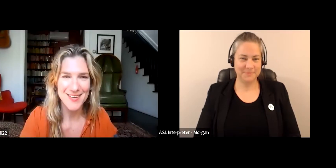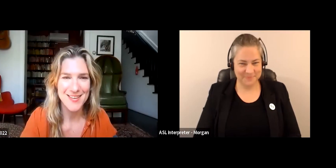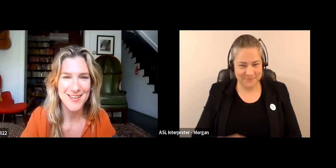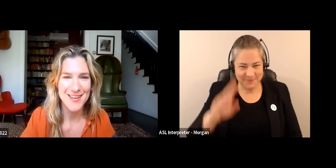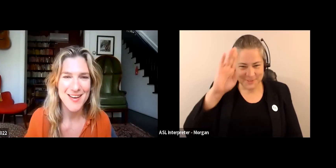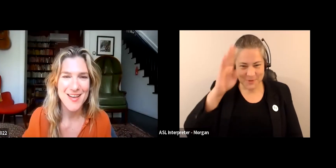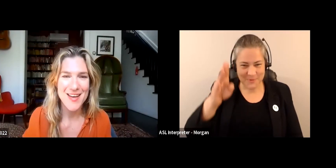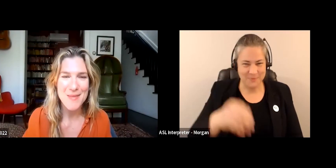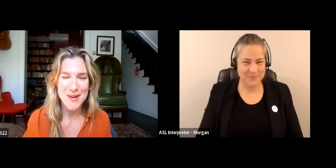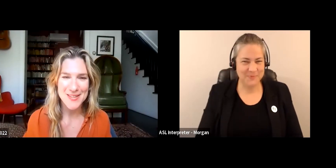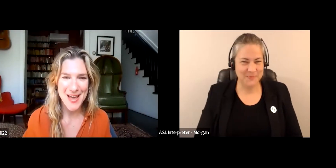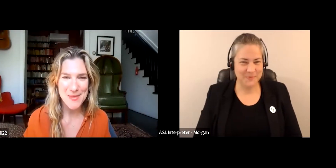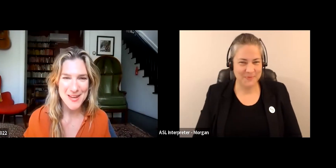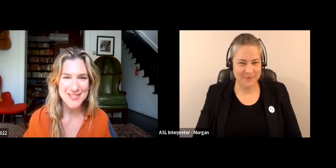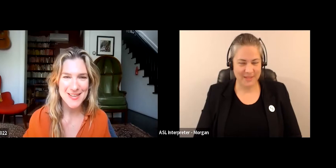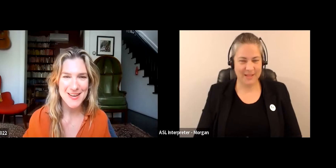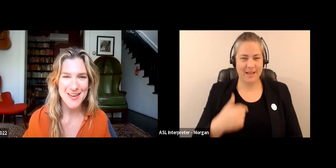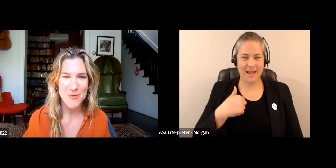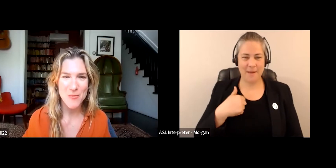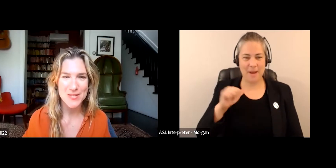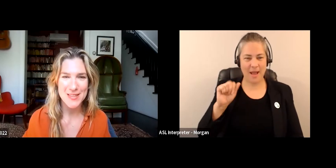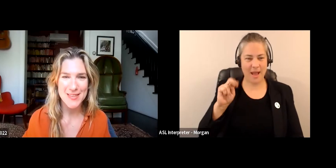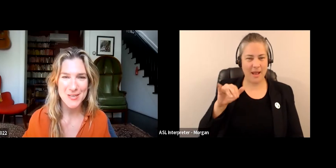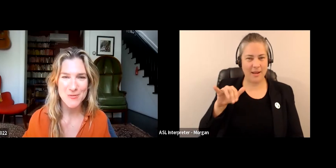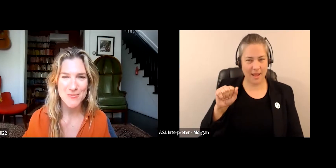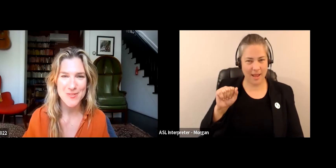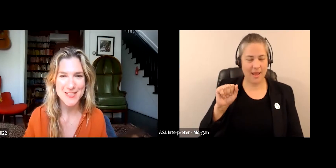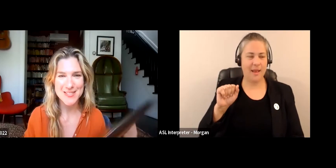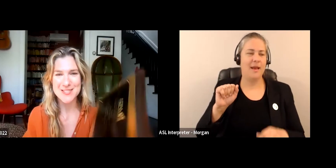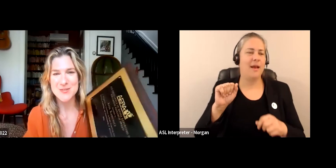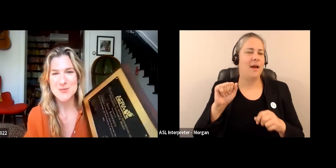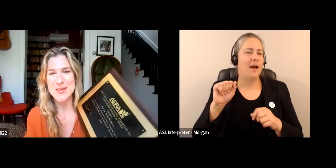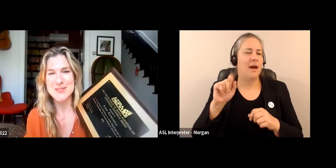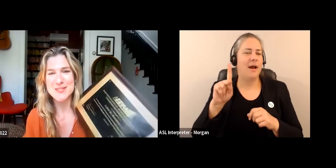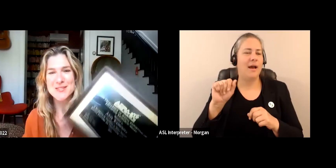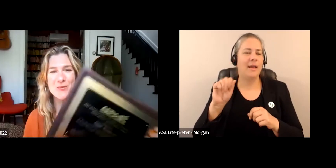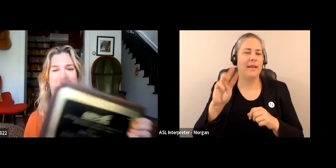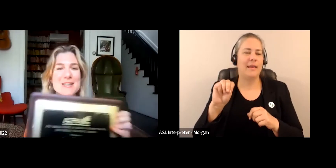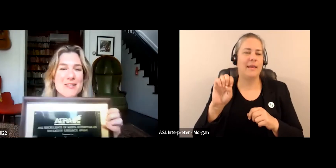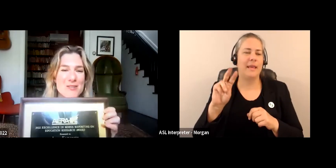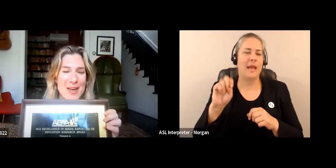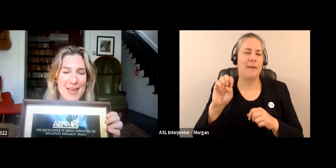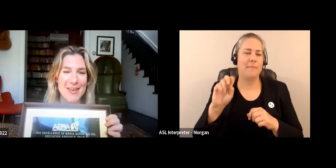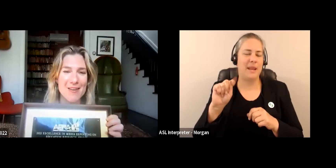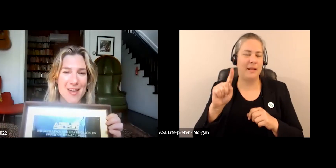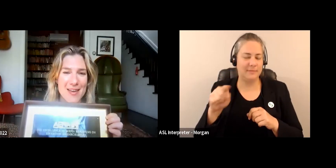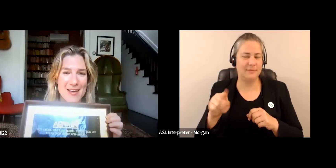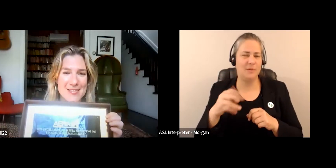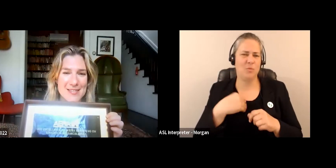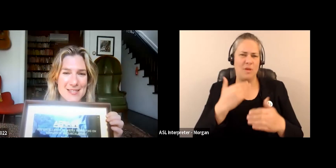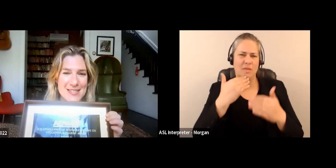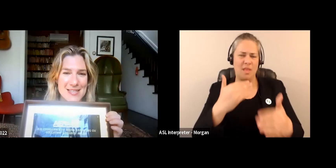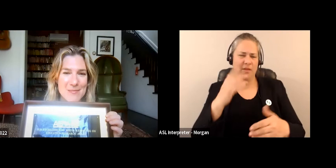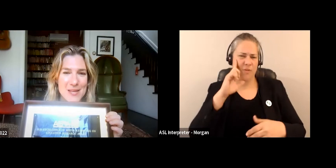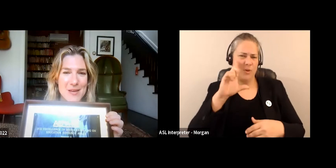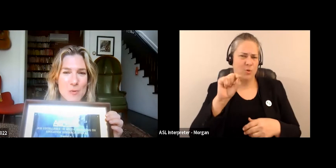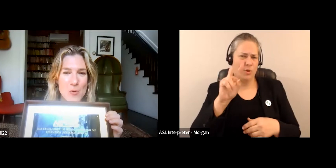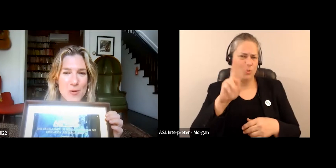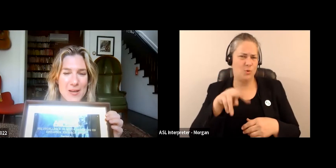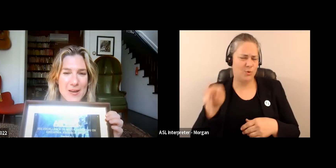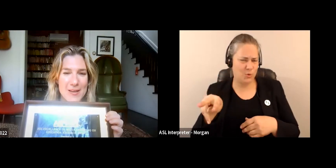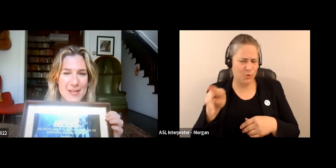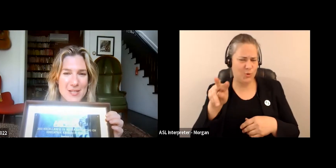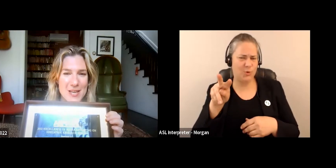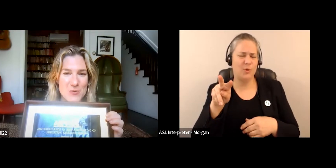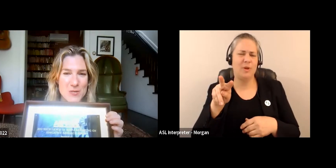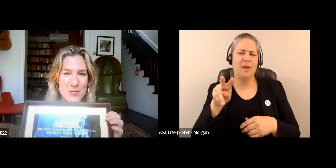Hi, I'm Anya Kamenetz, and I want to thank you for this 2022 AERA Excellence in Media